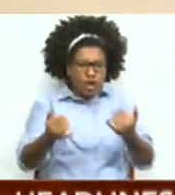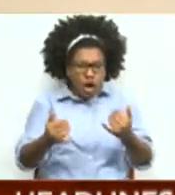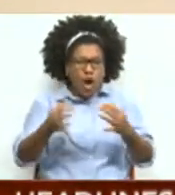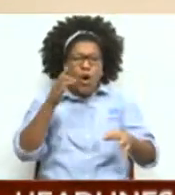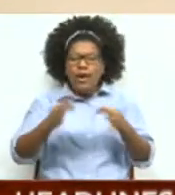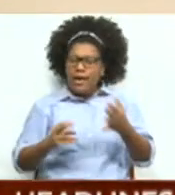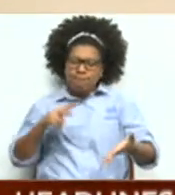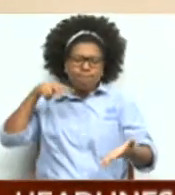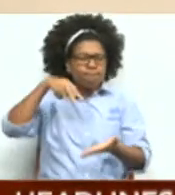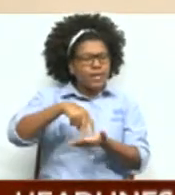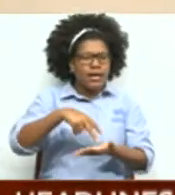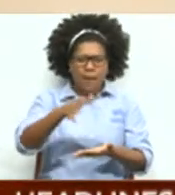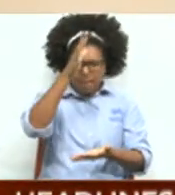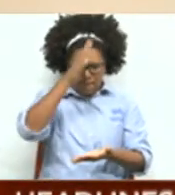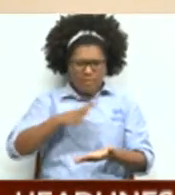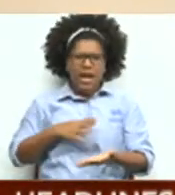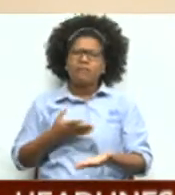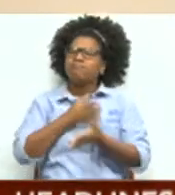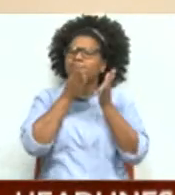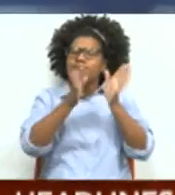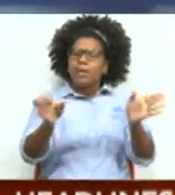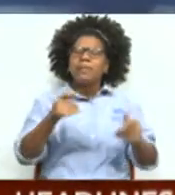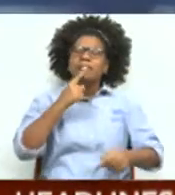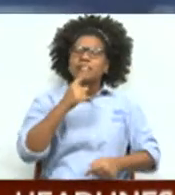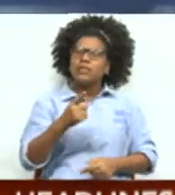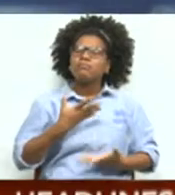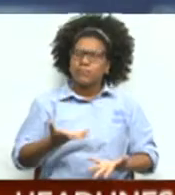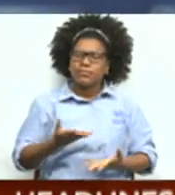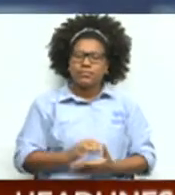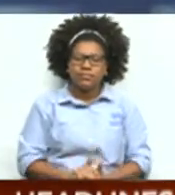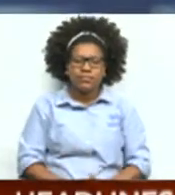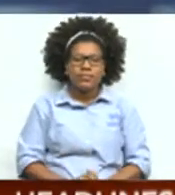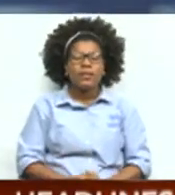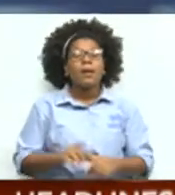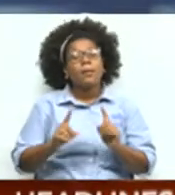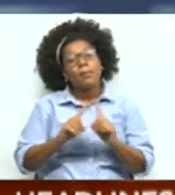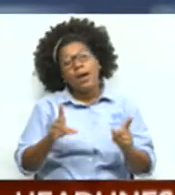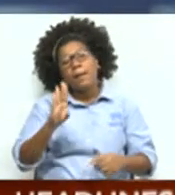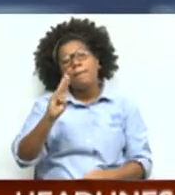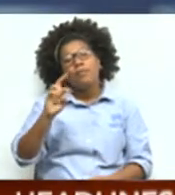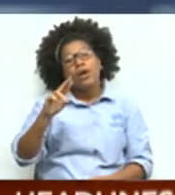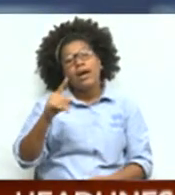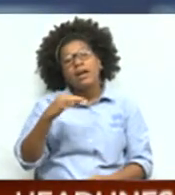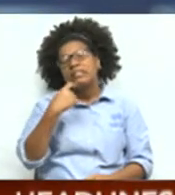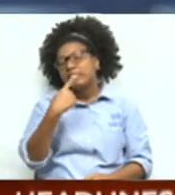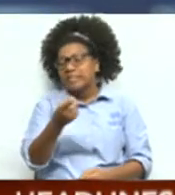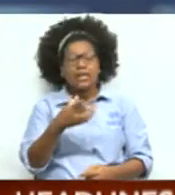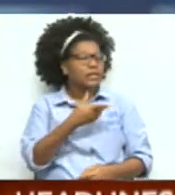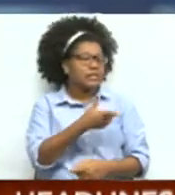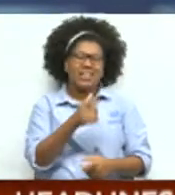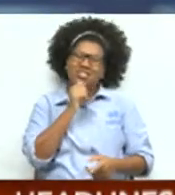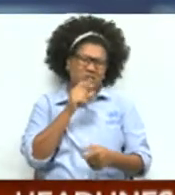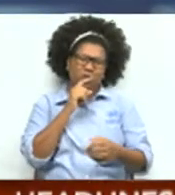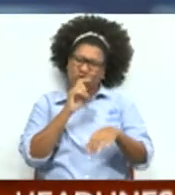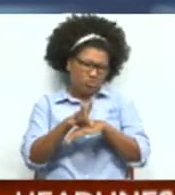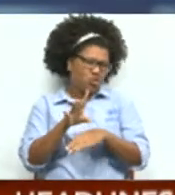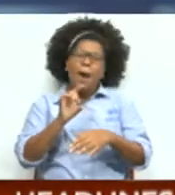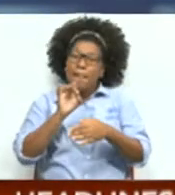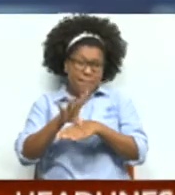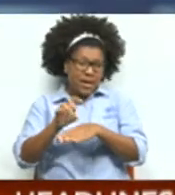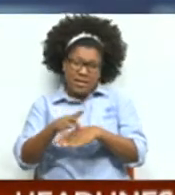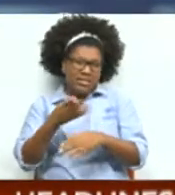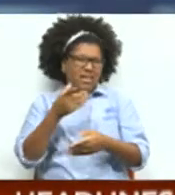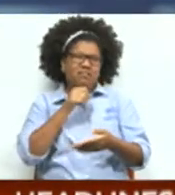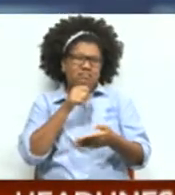public. However, Manning is refuting concerns about penalties for failing to pay property tax, calling Tanku